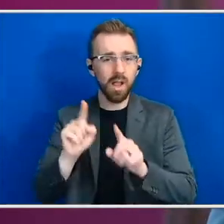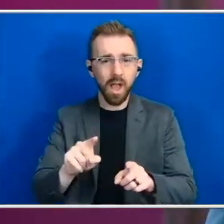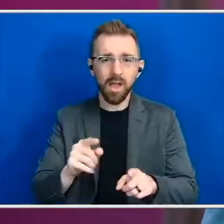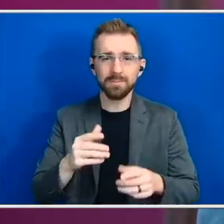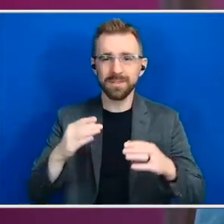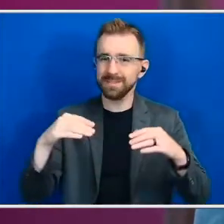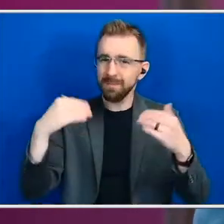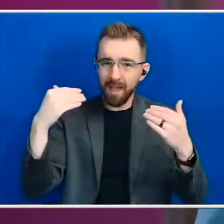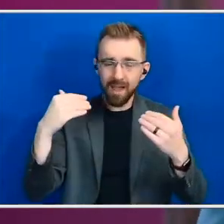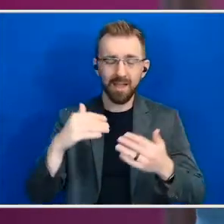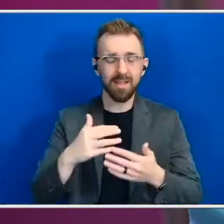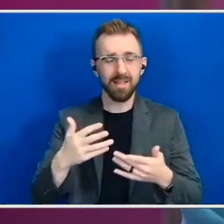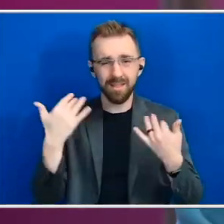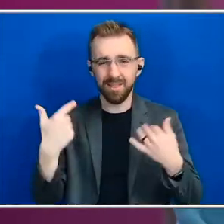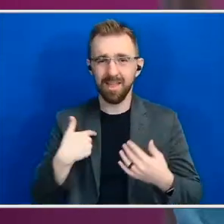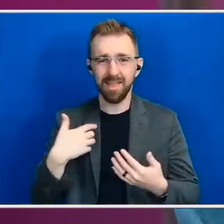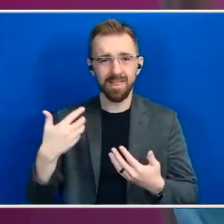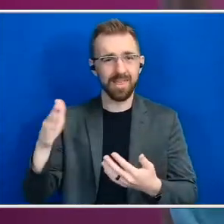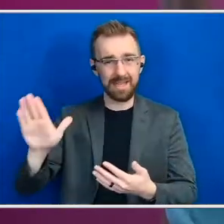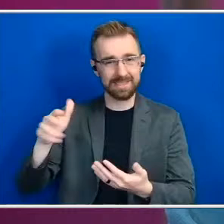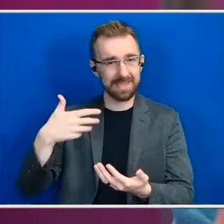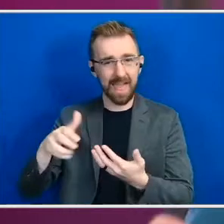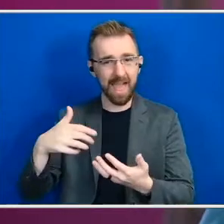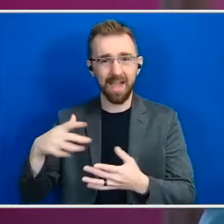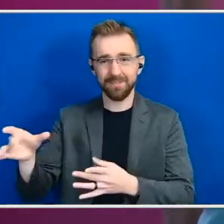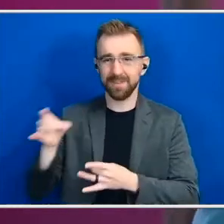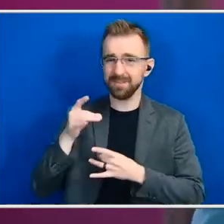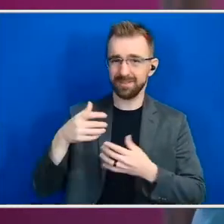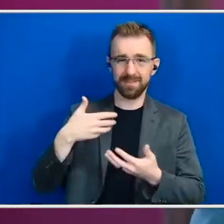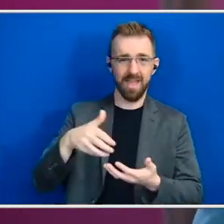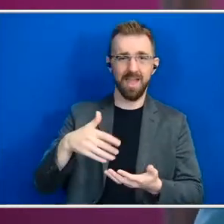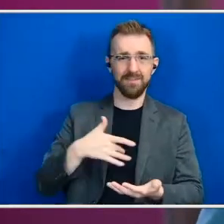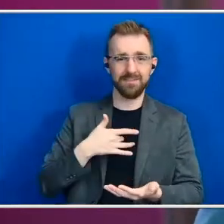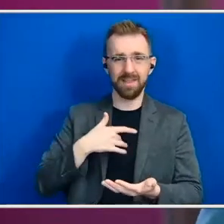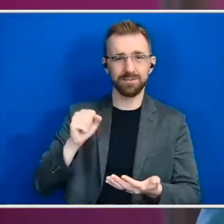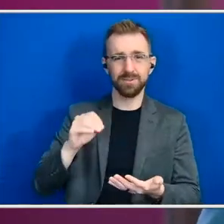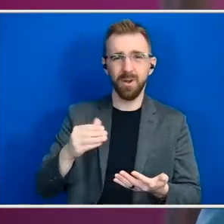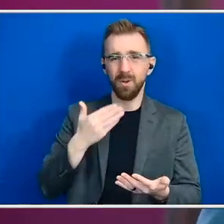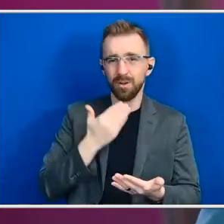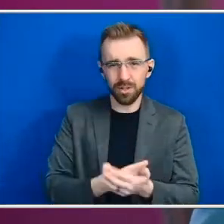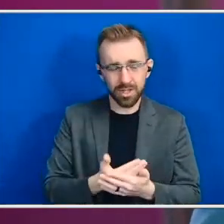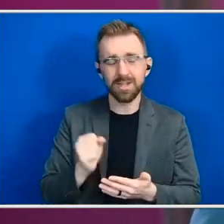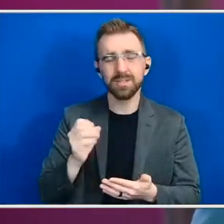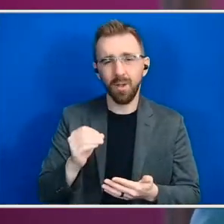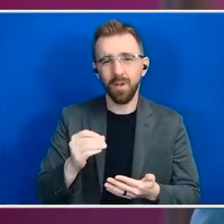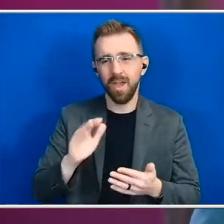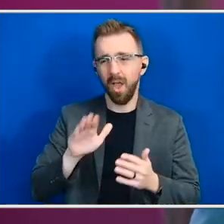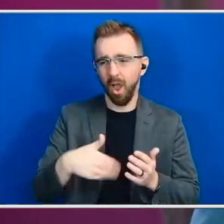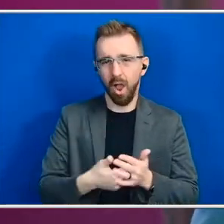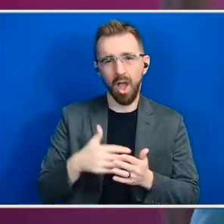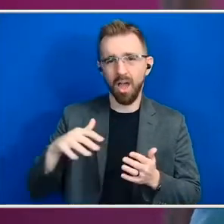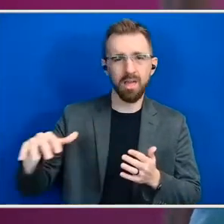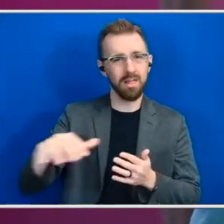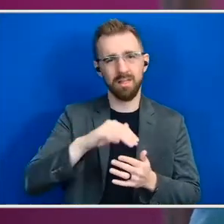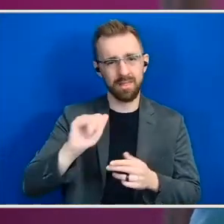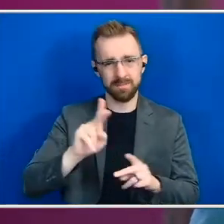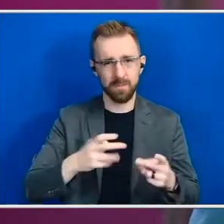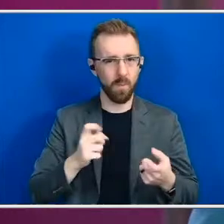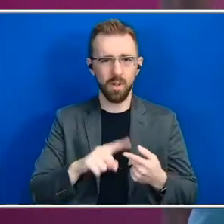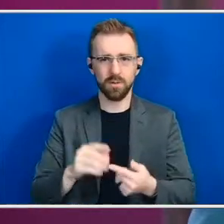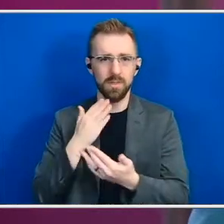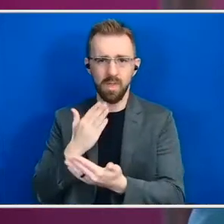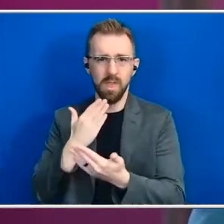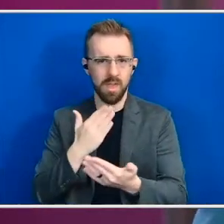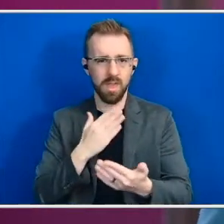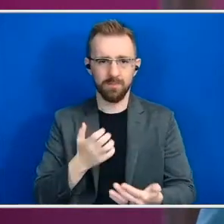and a laugh that was infectious and just made us feel so great. So it's all of these people that I want to thank from the bottom of my